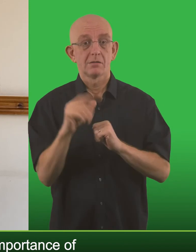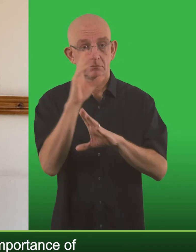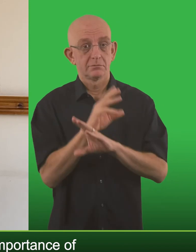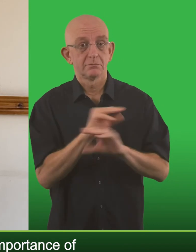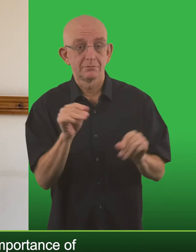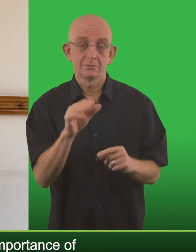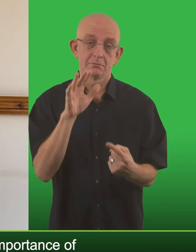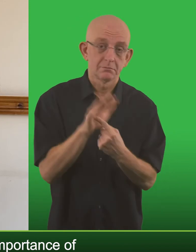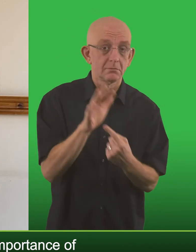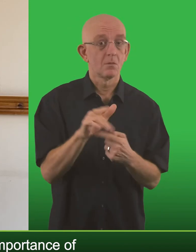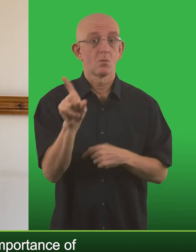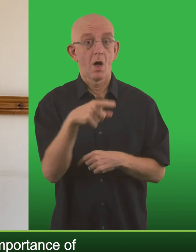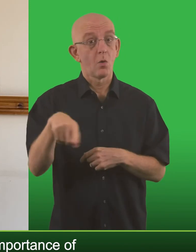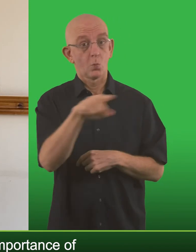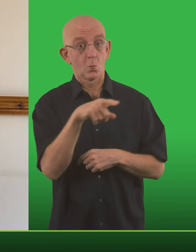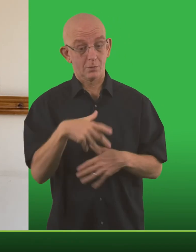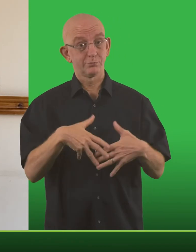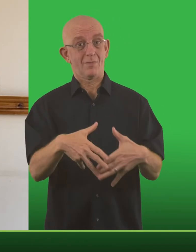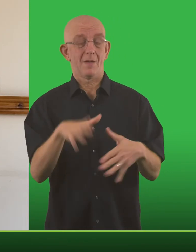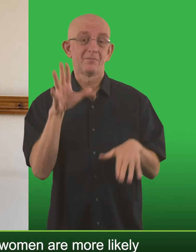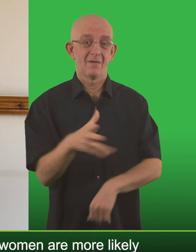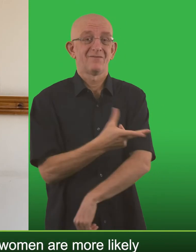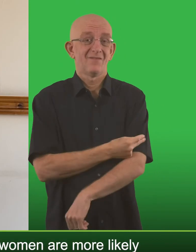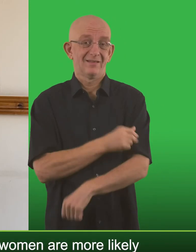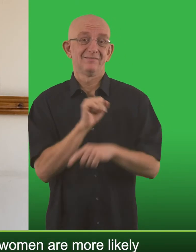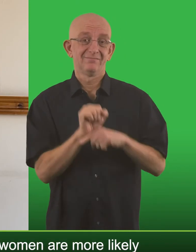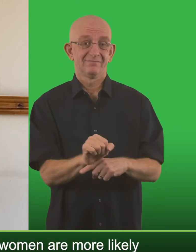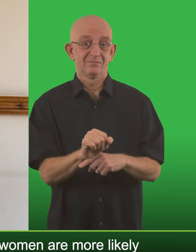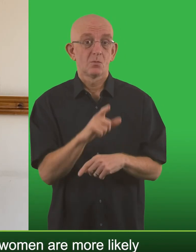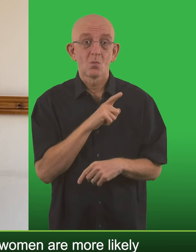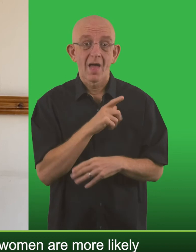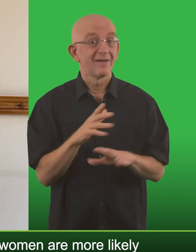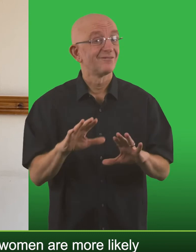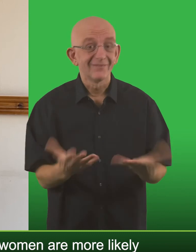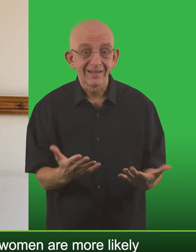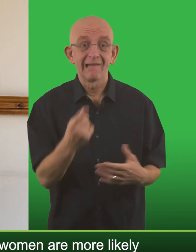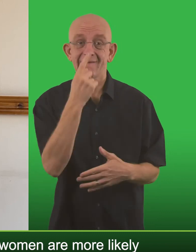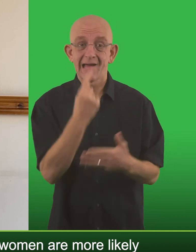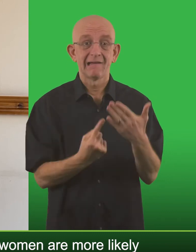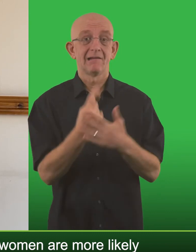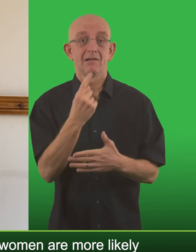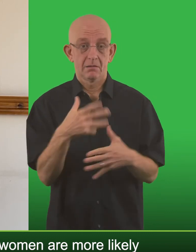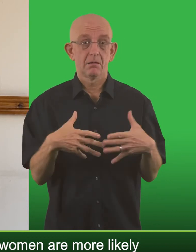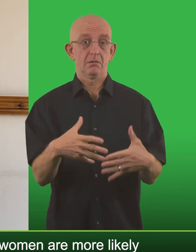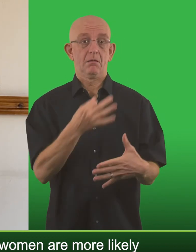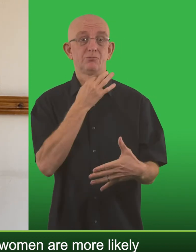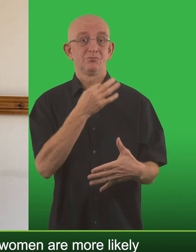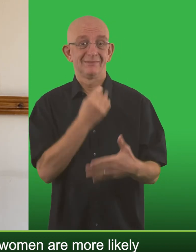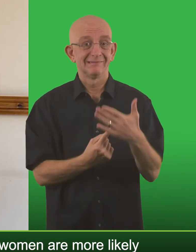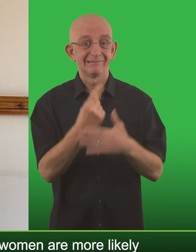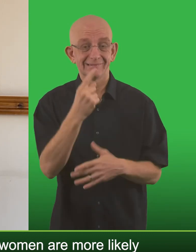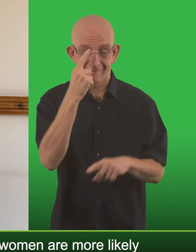importance of getting the vaccine if you are pregnant. The Royal College said that pregnant women are more likely to be at risk